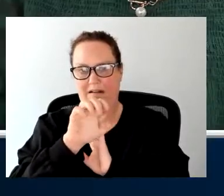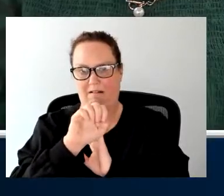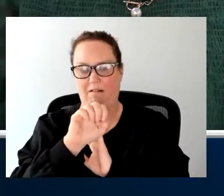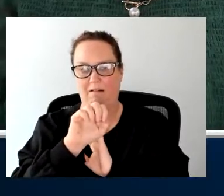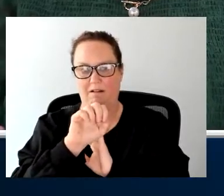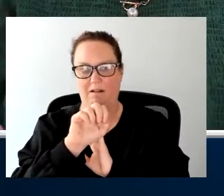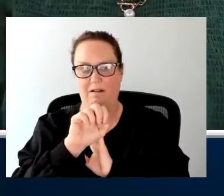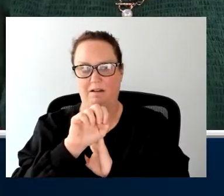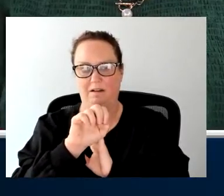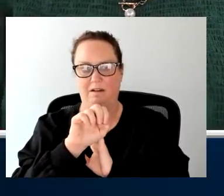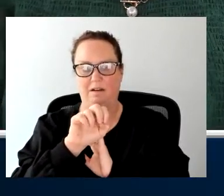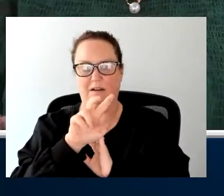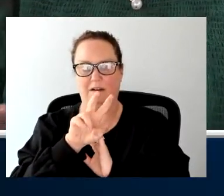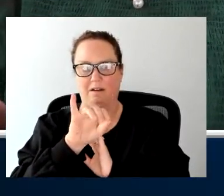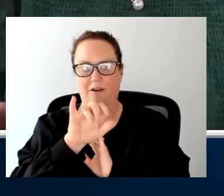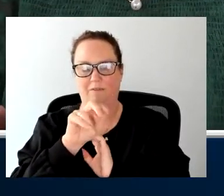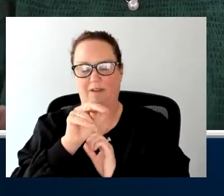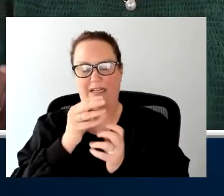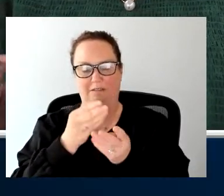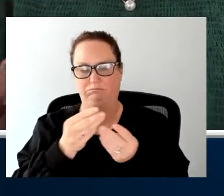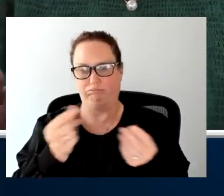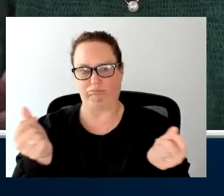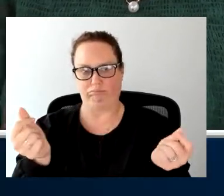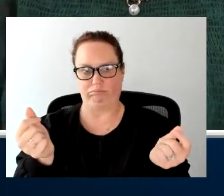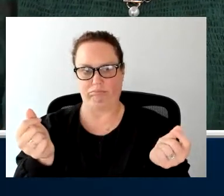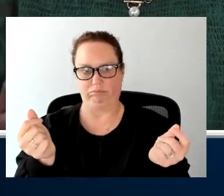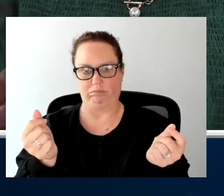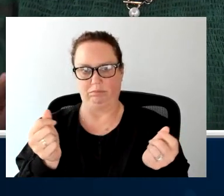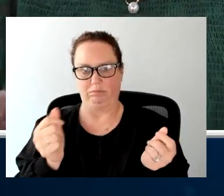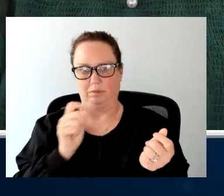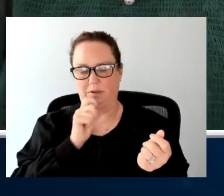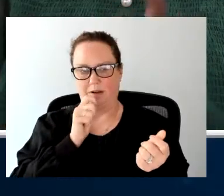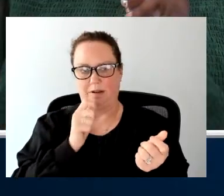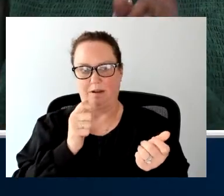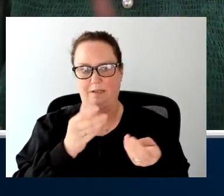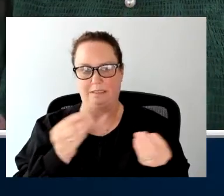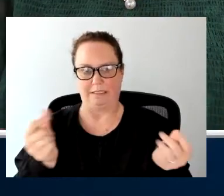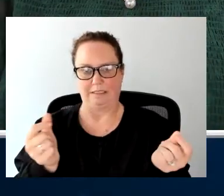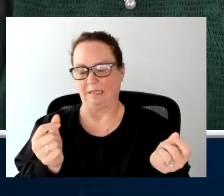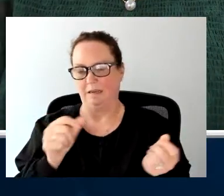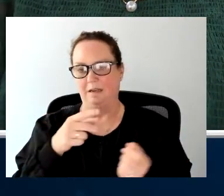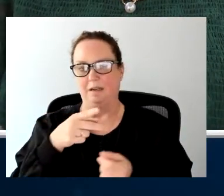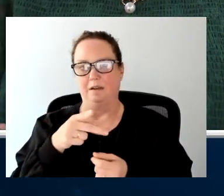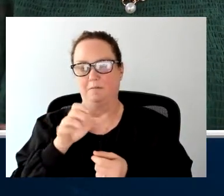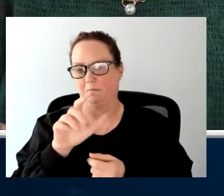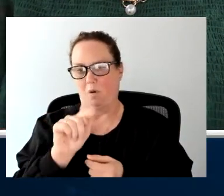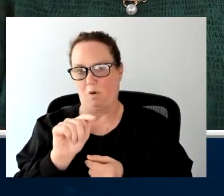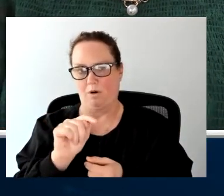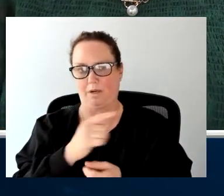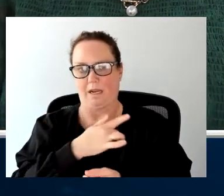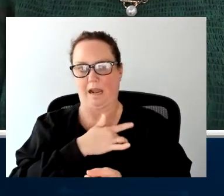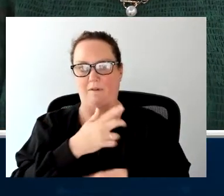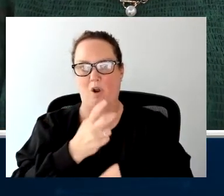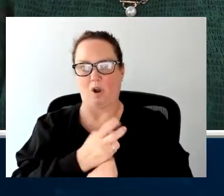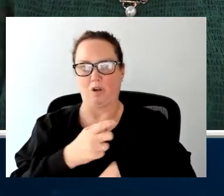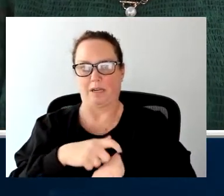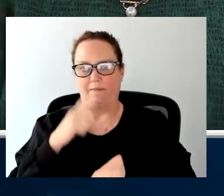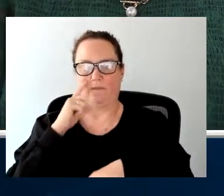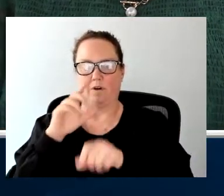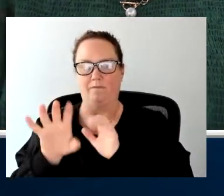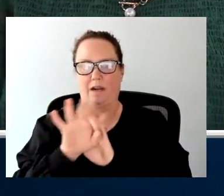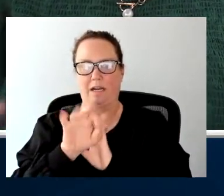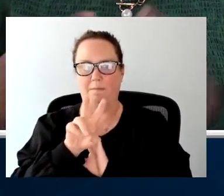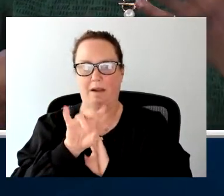your veins disappear or they become non-existent. So when I have a hard time for them finding my veins, and